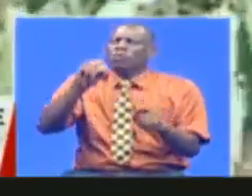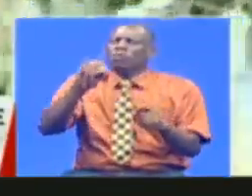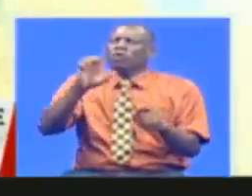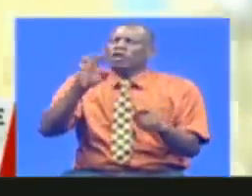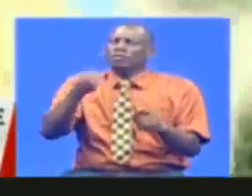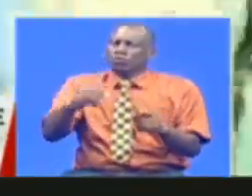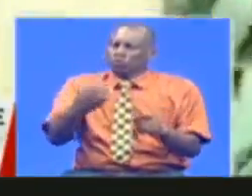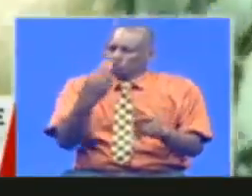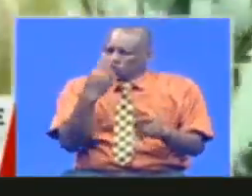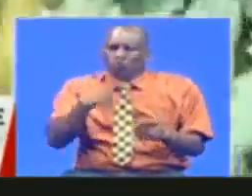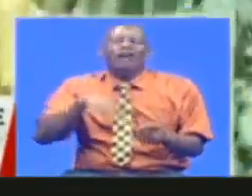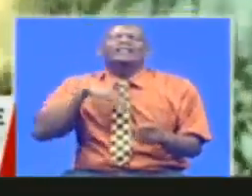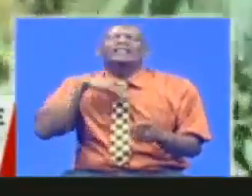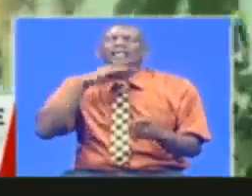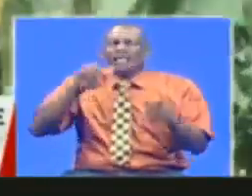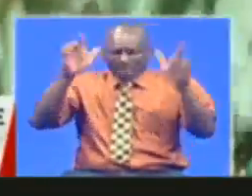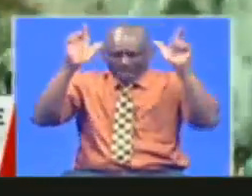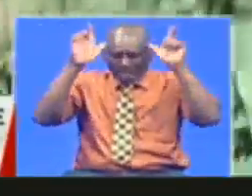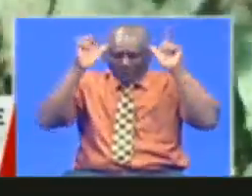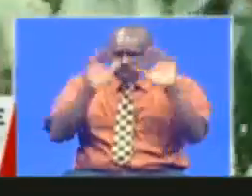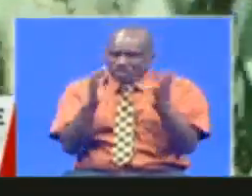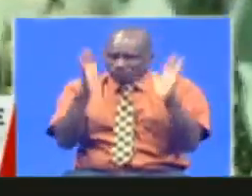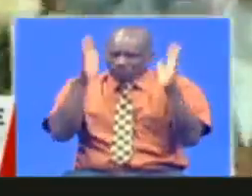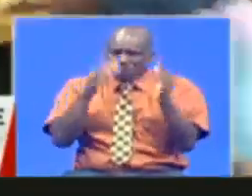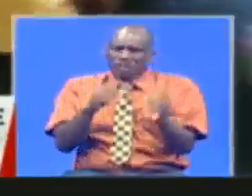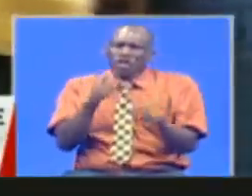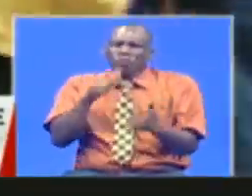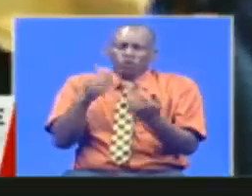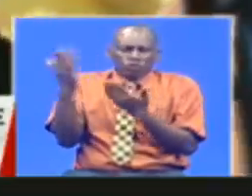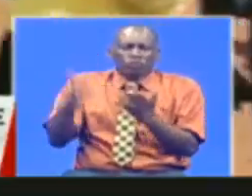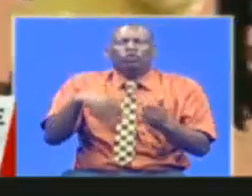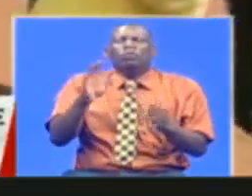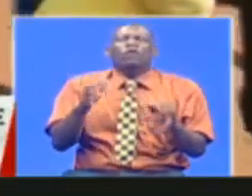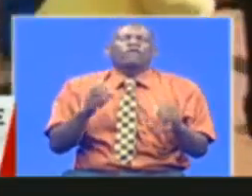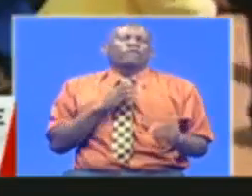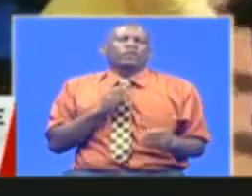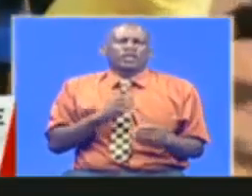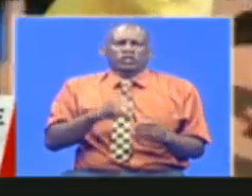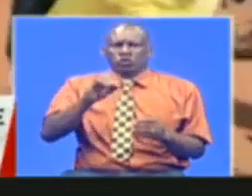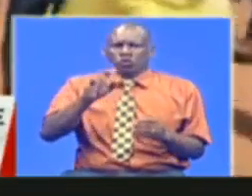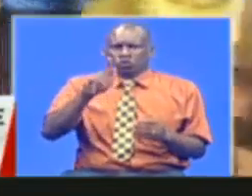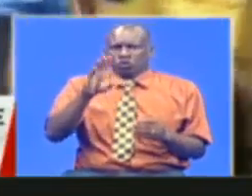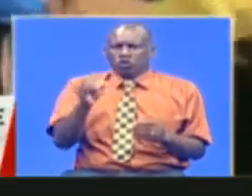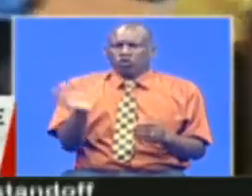of a cow in a thicket, triggering more fears. Oko Kusa, NTV.